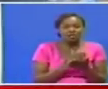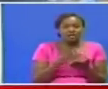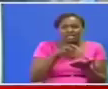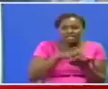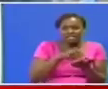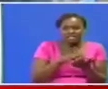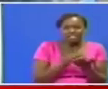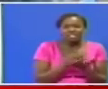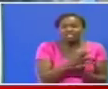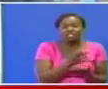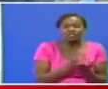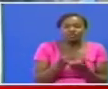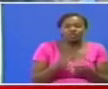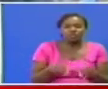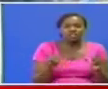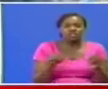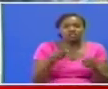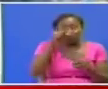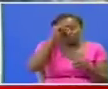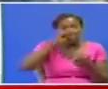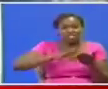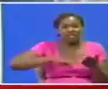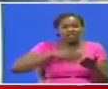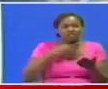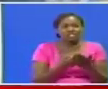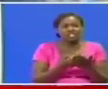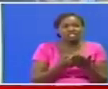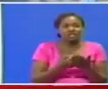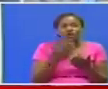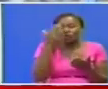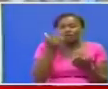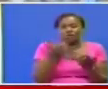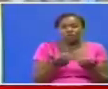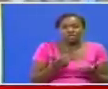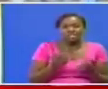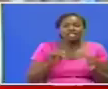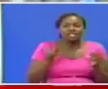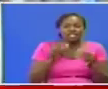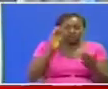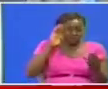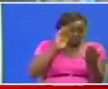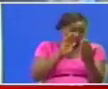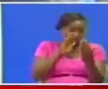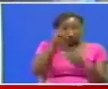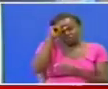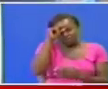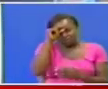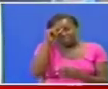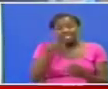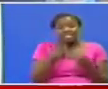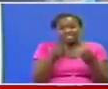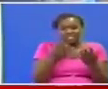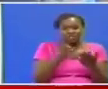devolved levels of government have failed. That is why we need a new approach to government, a government that offers